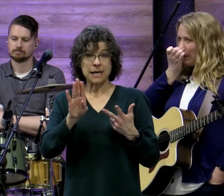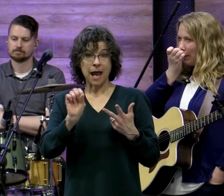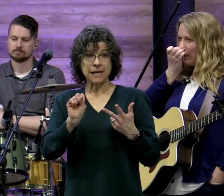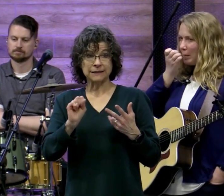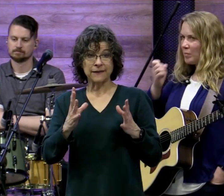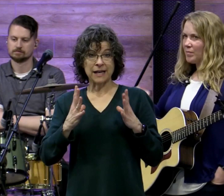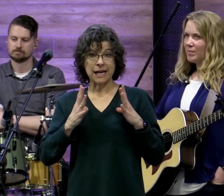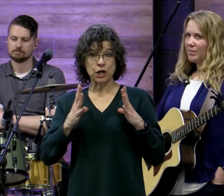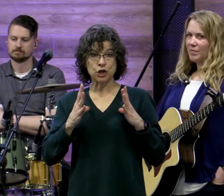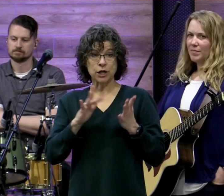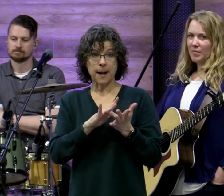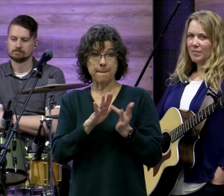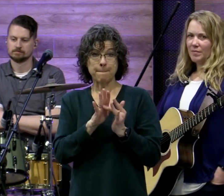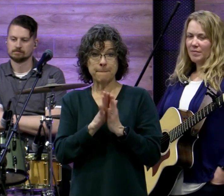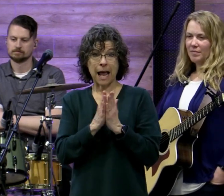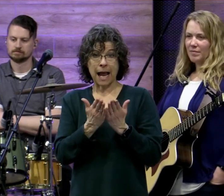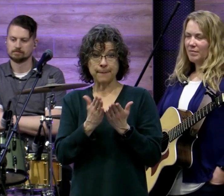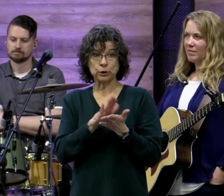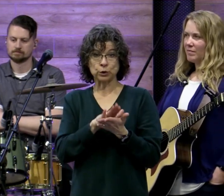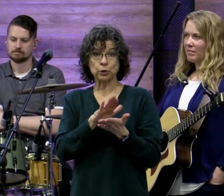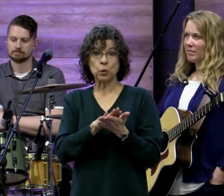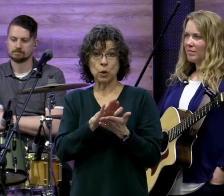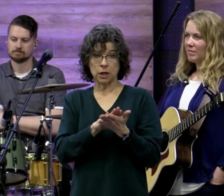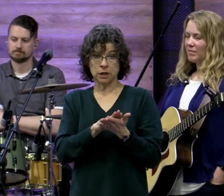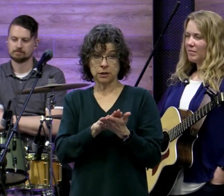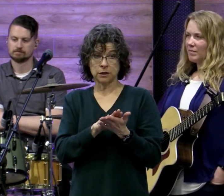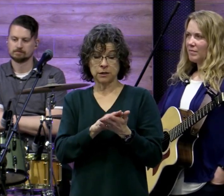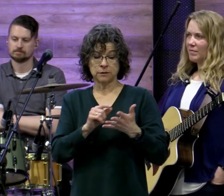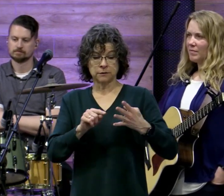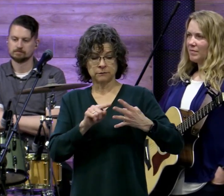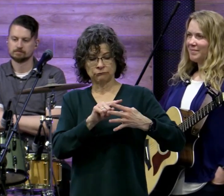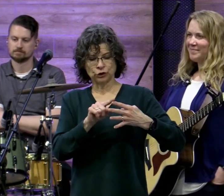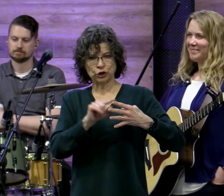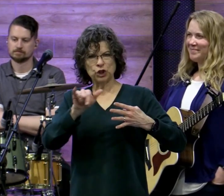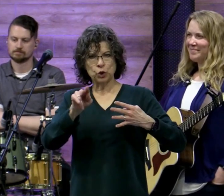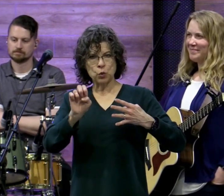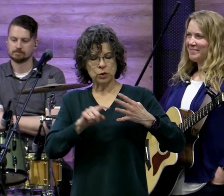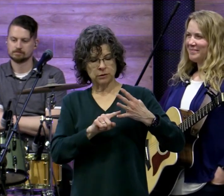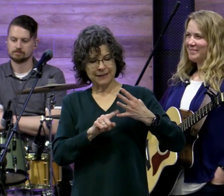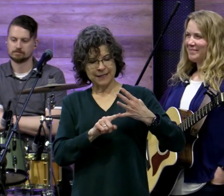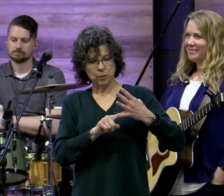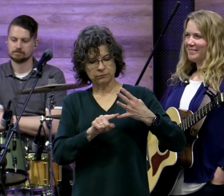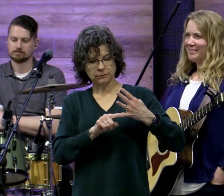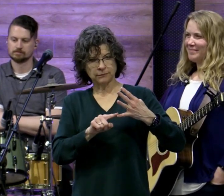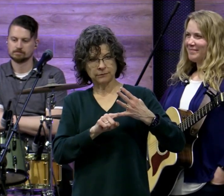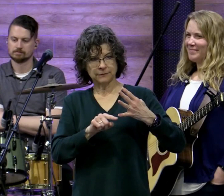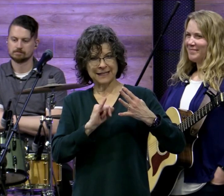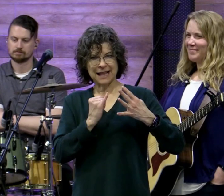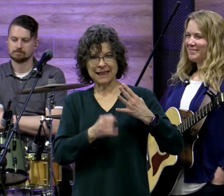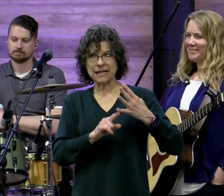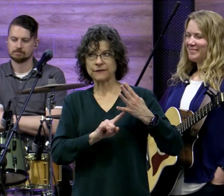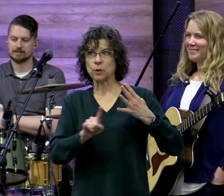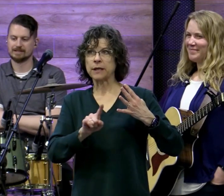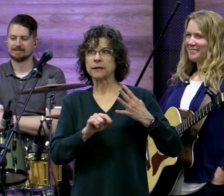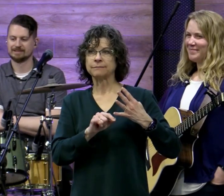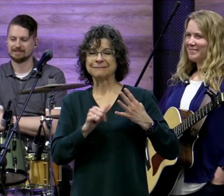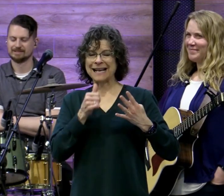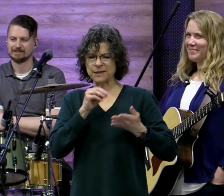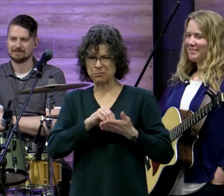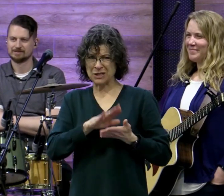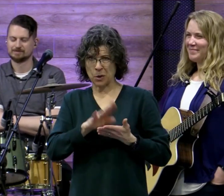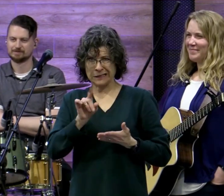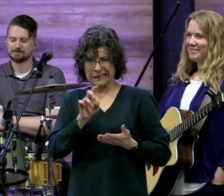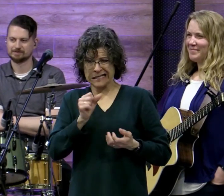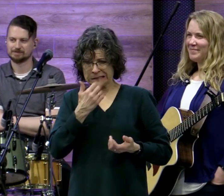that will be in June, I believe the last full week in June, whatever the dates are for that. I didn't write it down, which is on me. But if you would